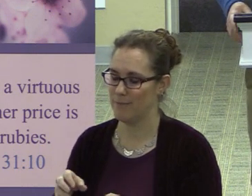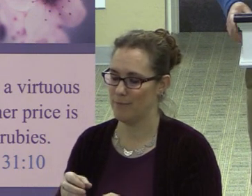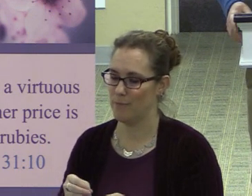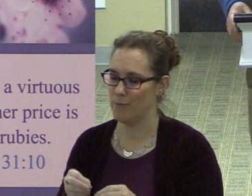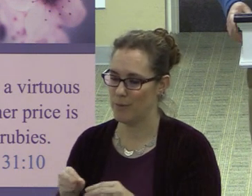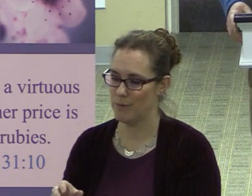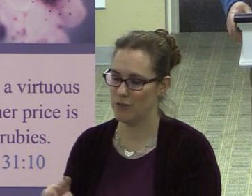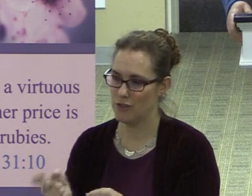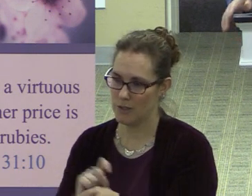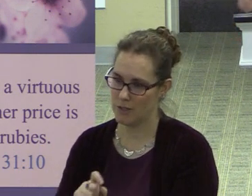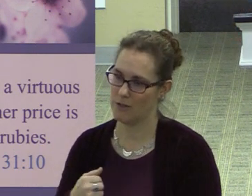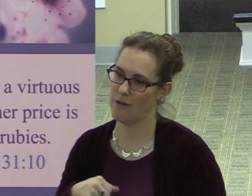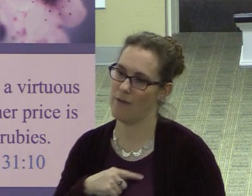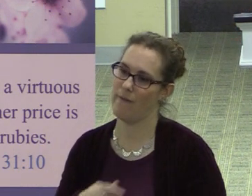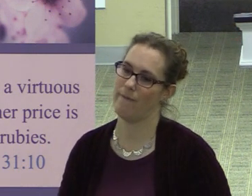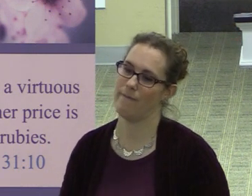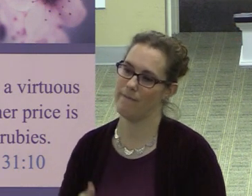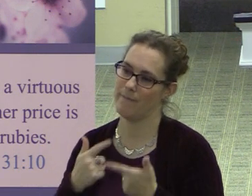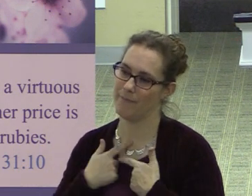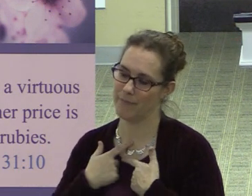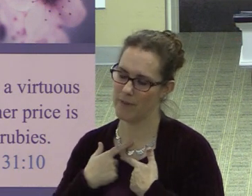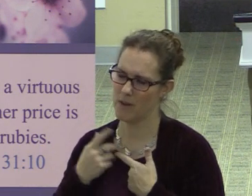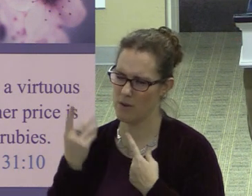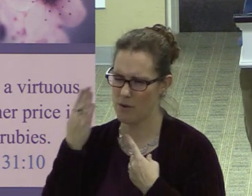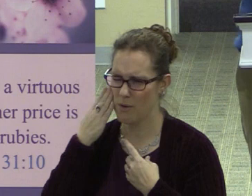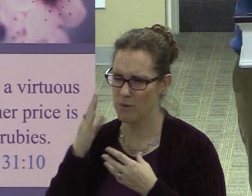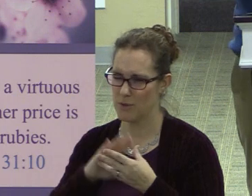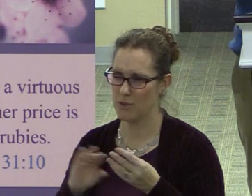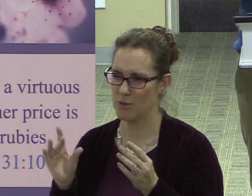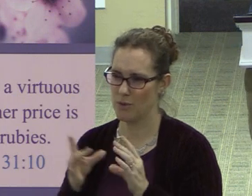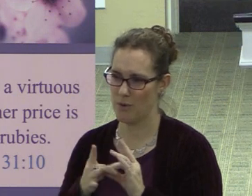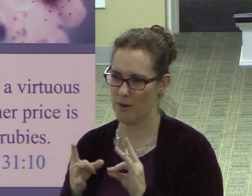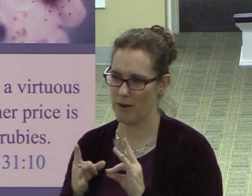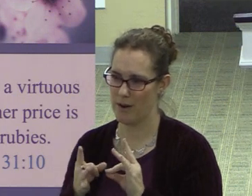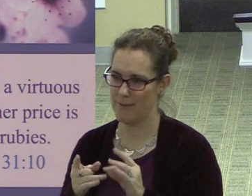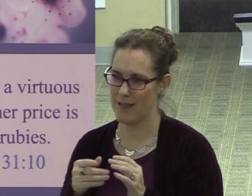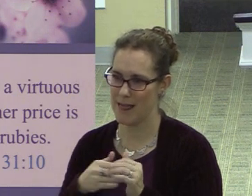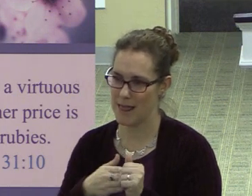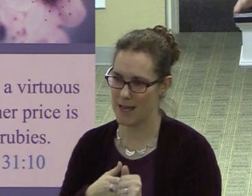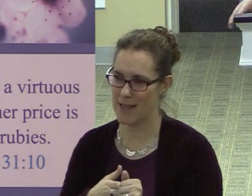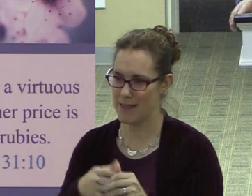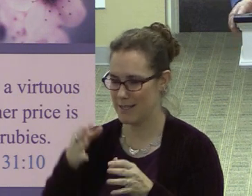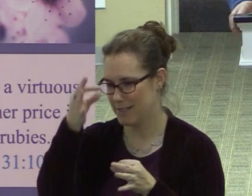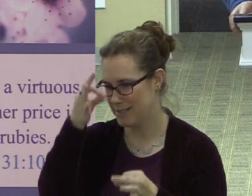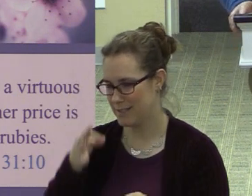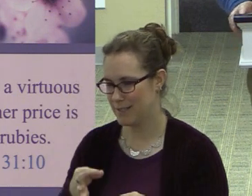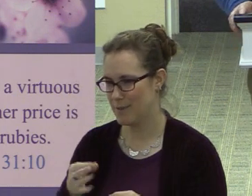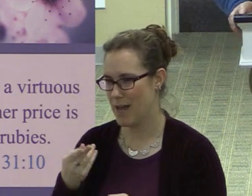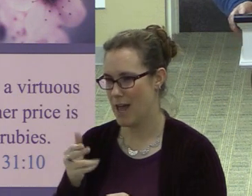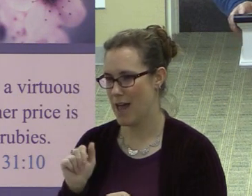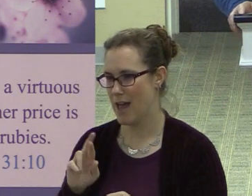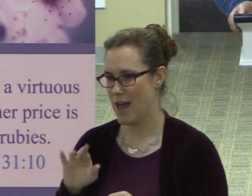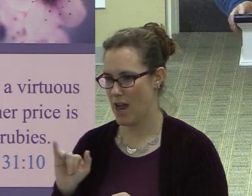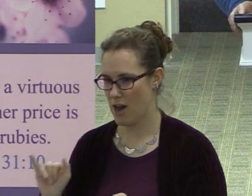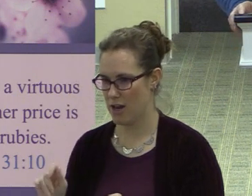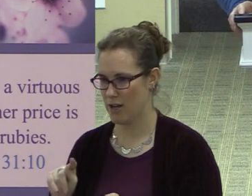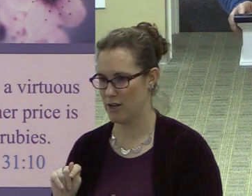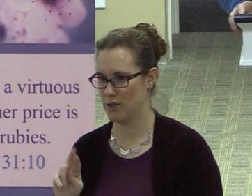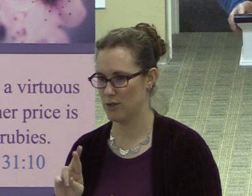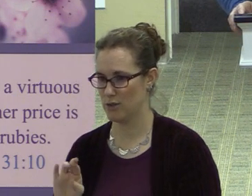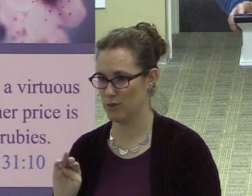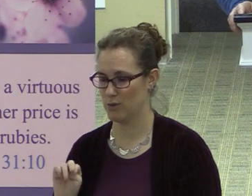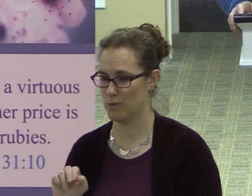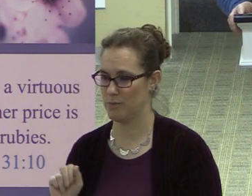life. I don't know if you know the story of what led to the decision by Harry Truman to use a nuclear bomb. It's fascinating.